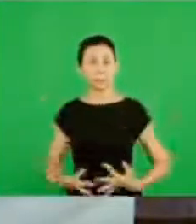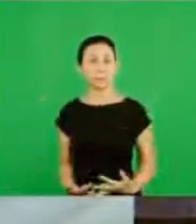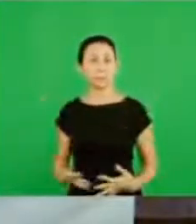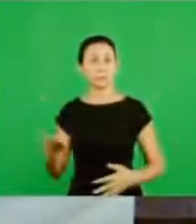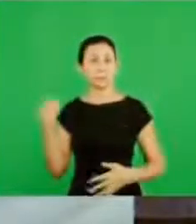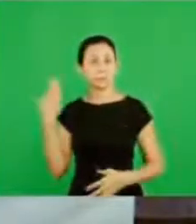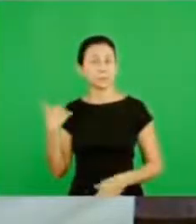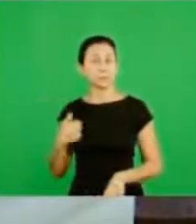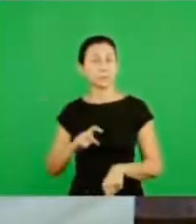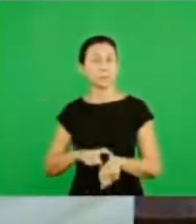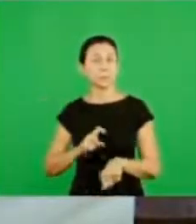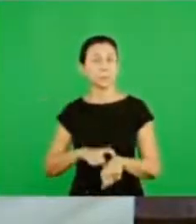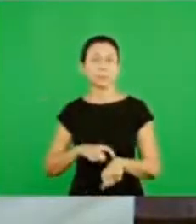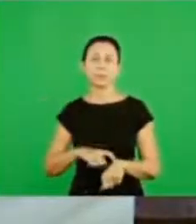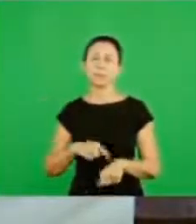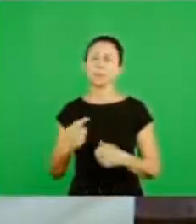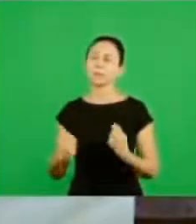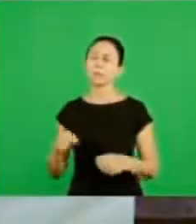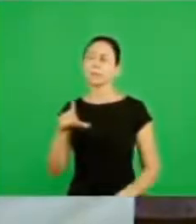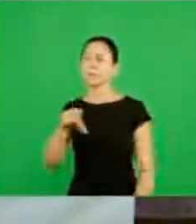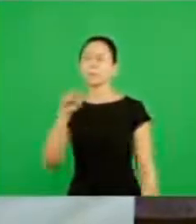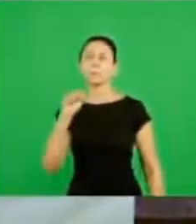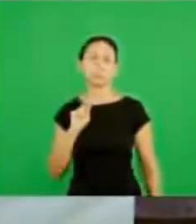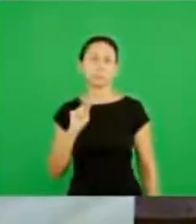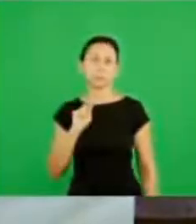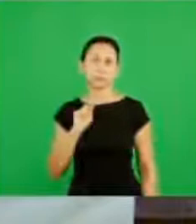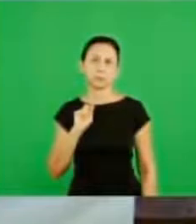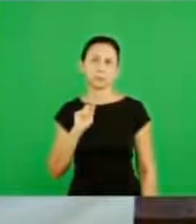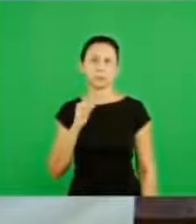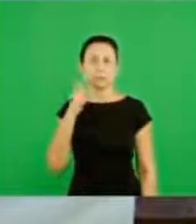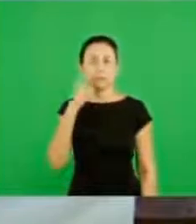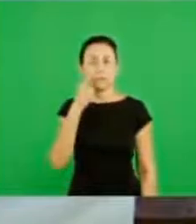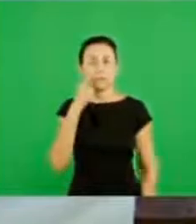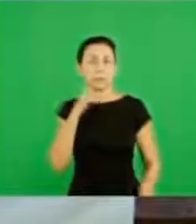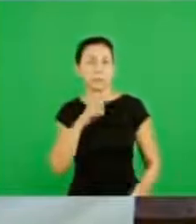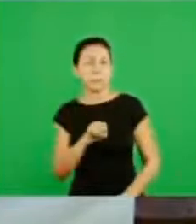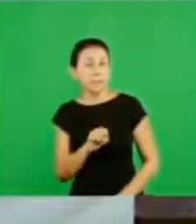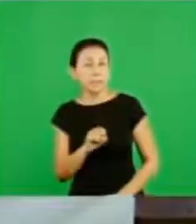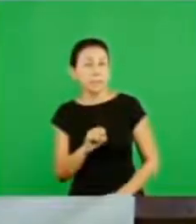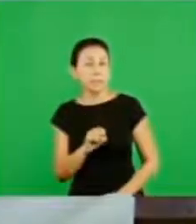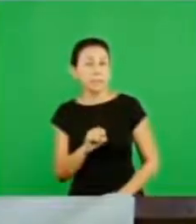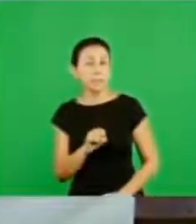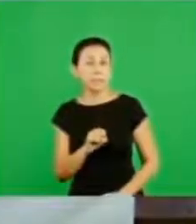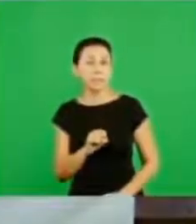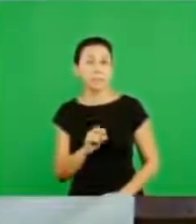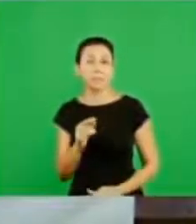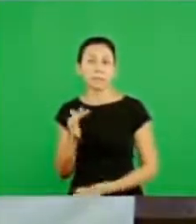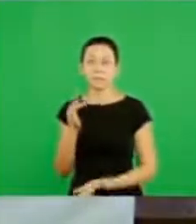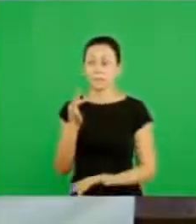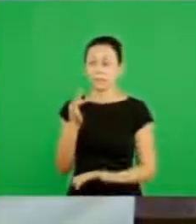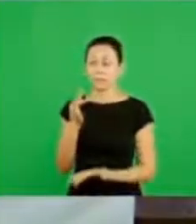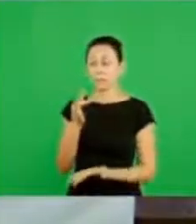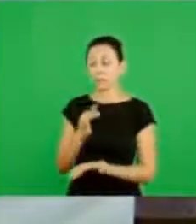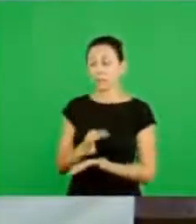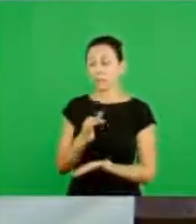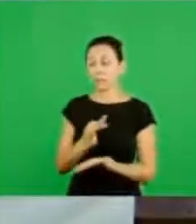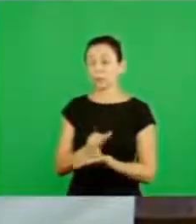this. And I want to say with clarity that in that moment, we needed to take a decision. Look,